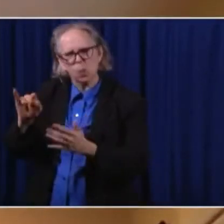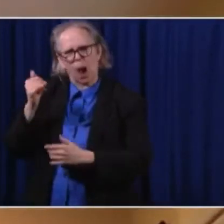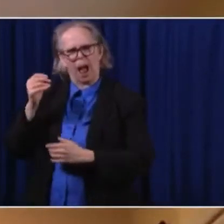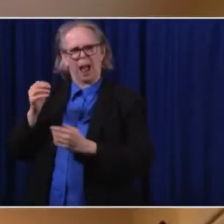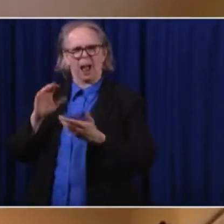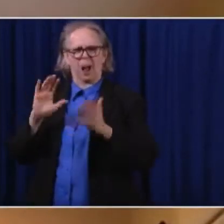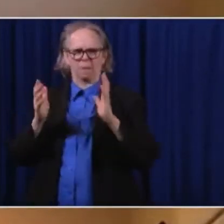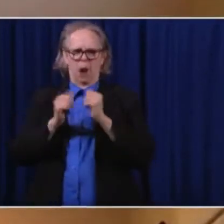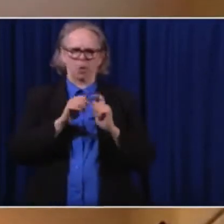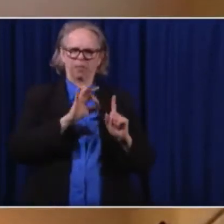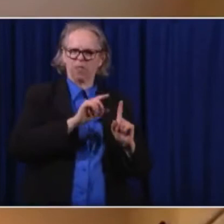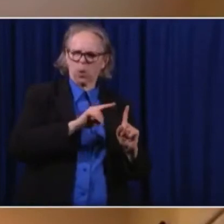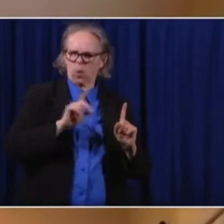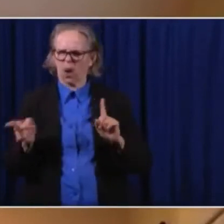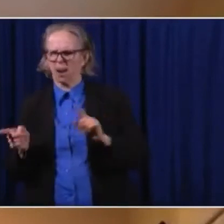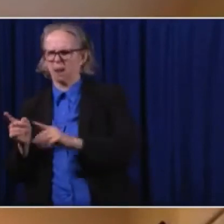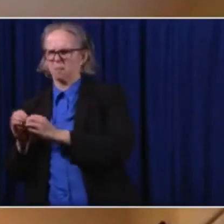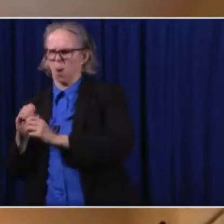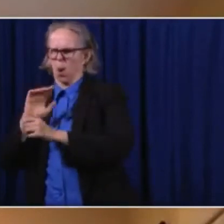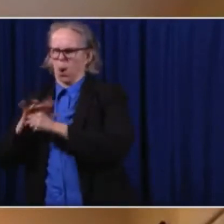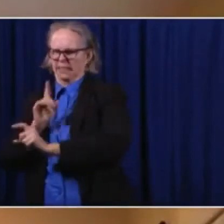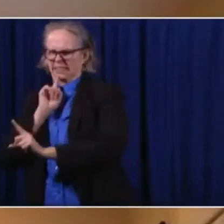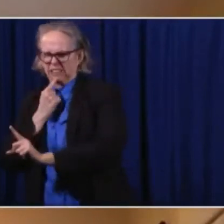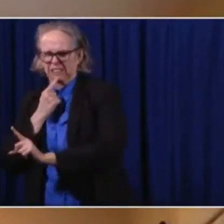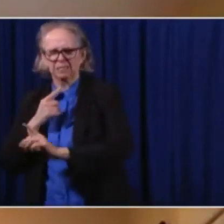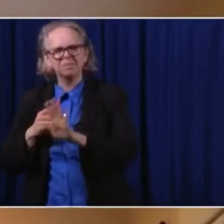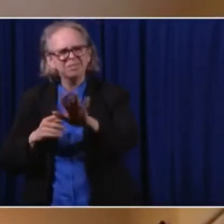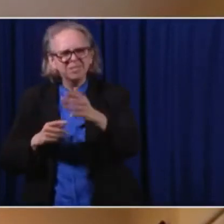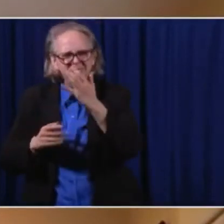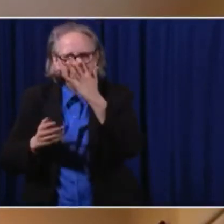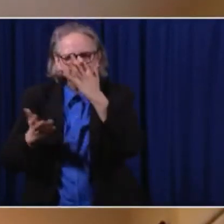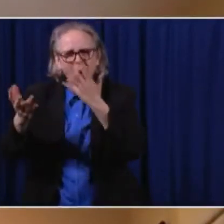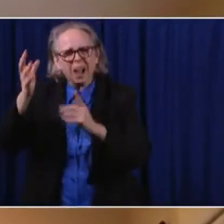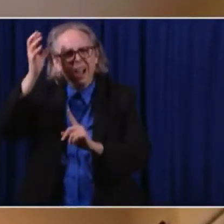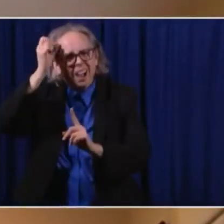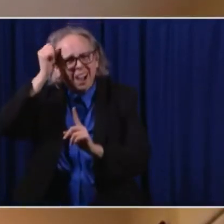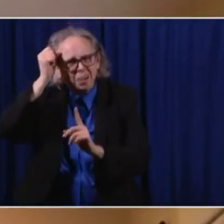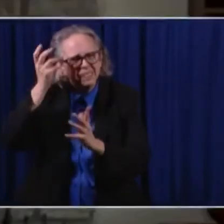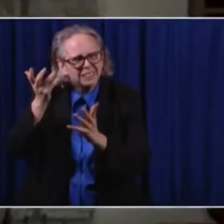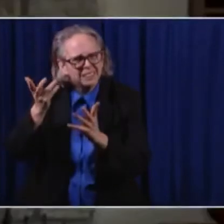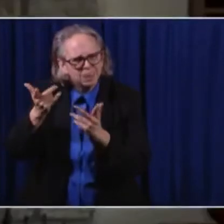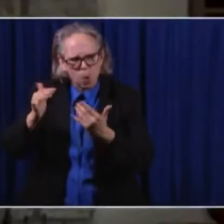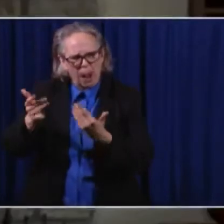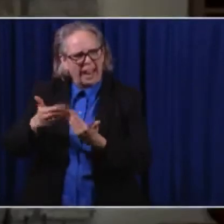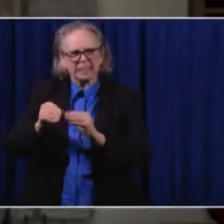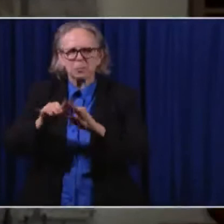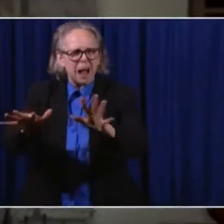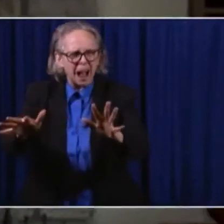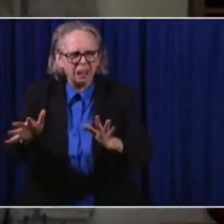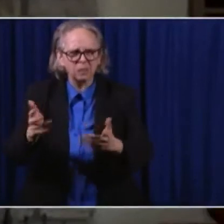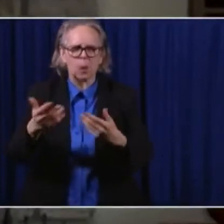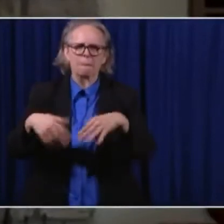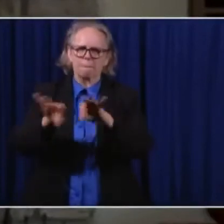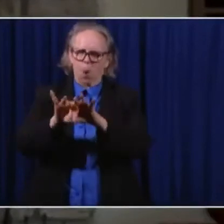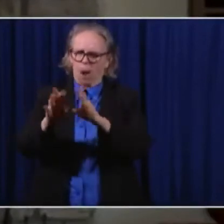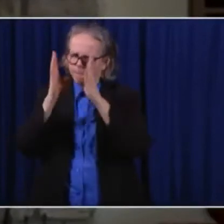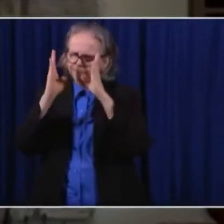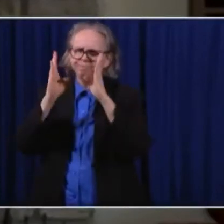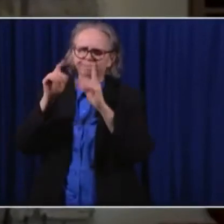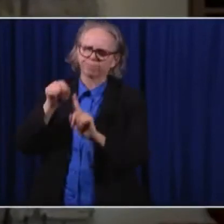be highly contagious. And I think that's the story. Thank you.